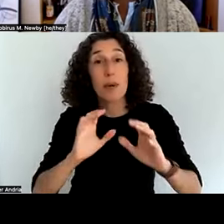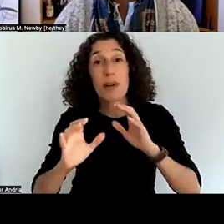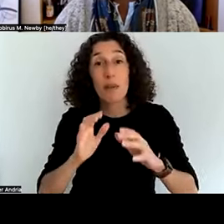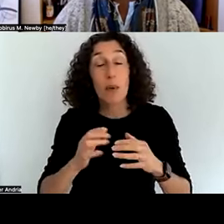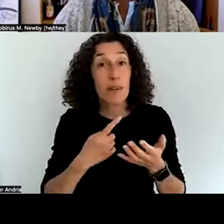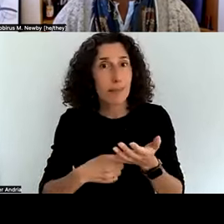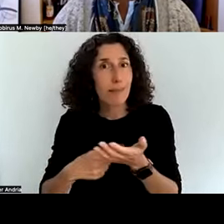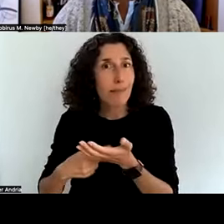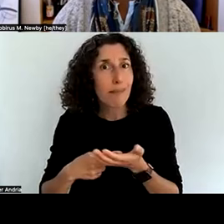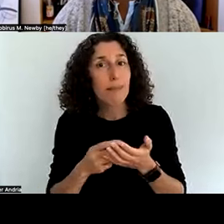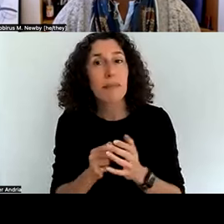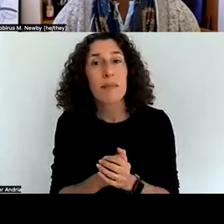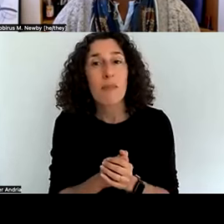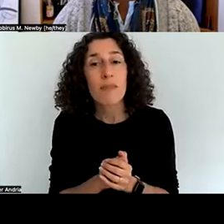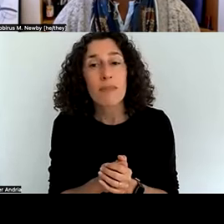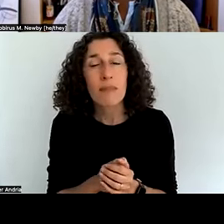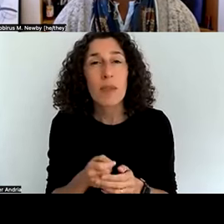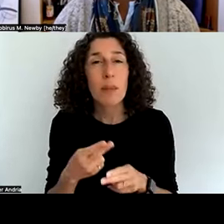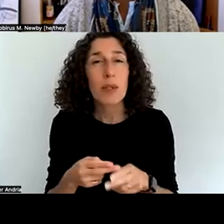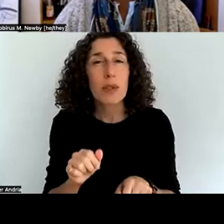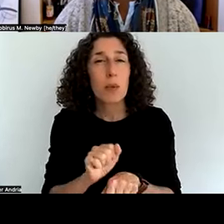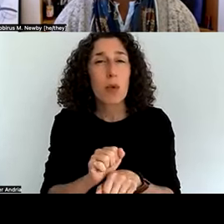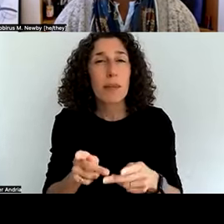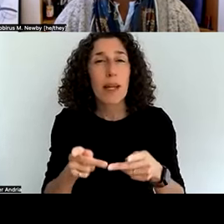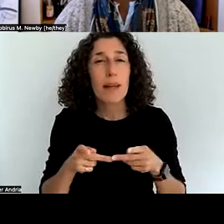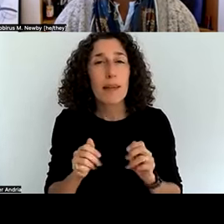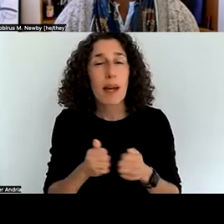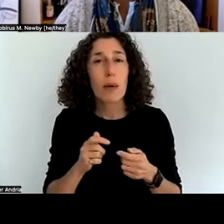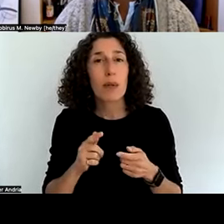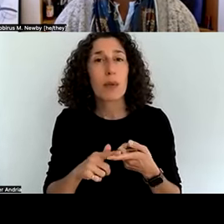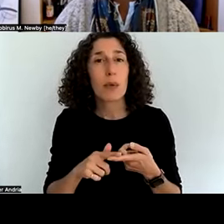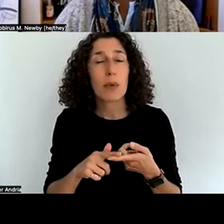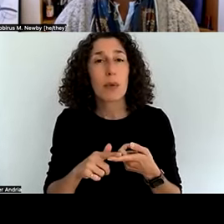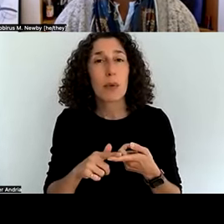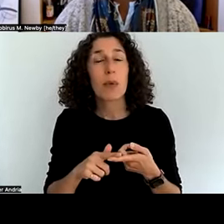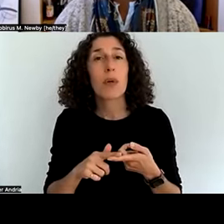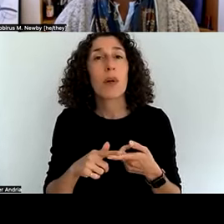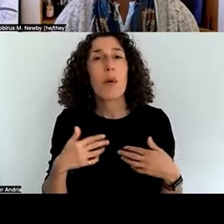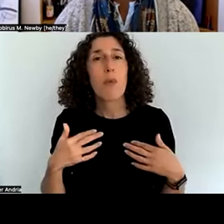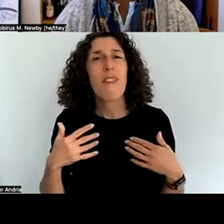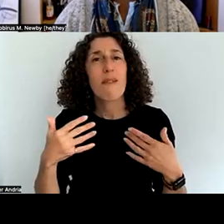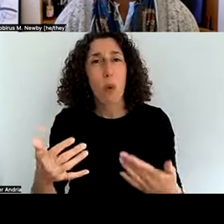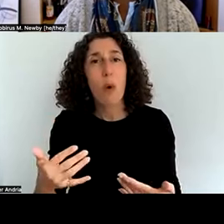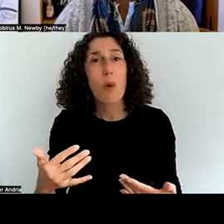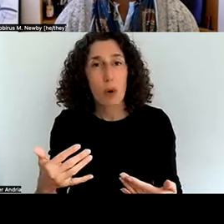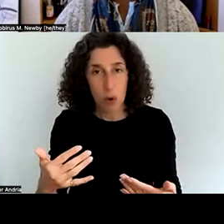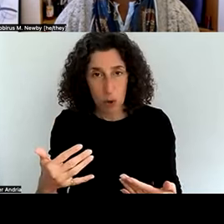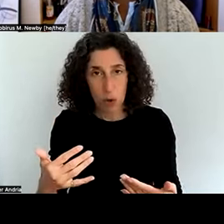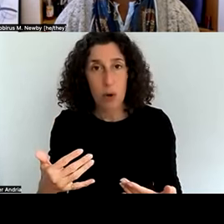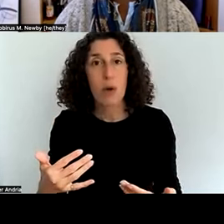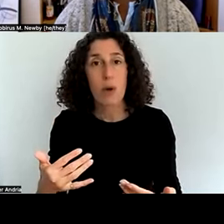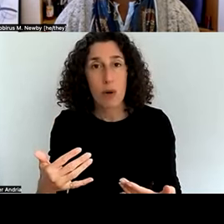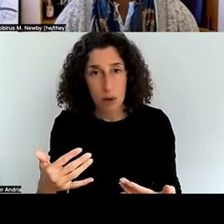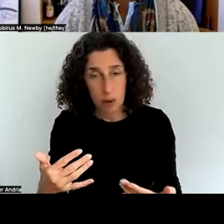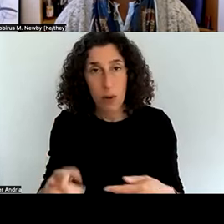of move forward after that, but there's a piece around the trust that is